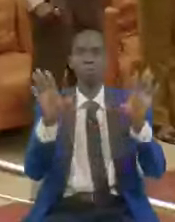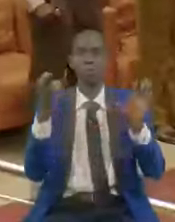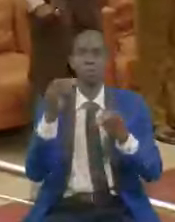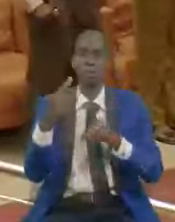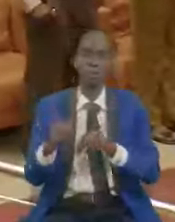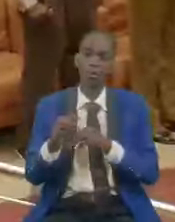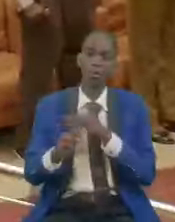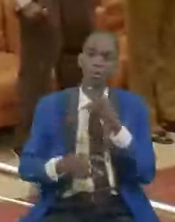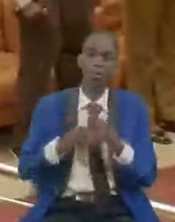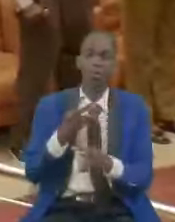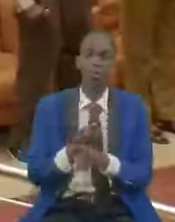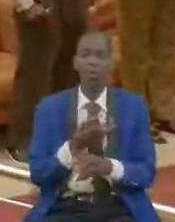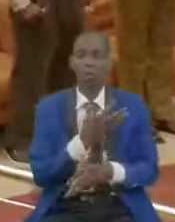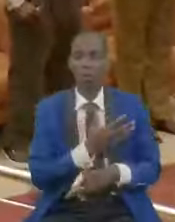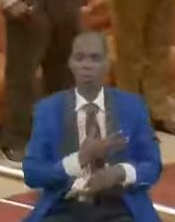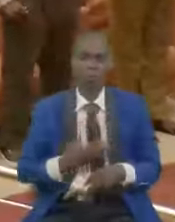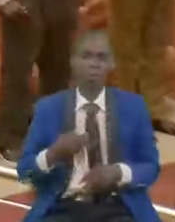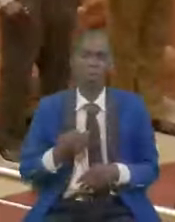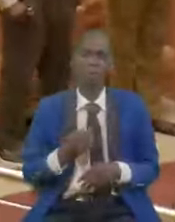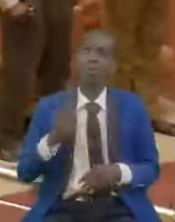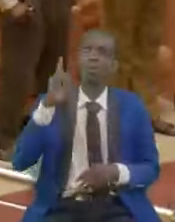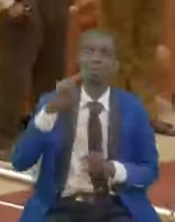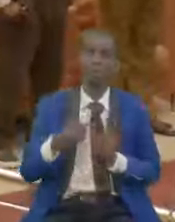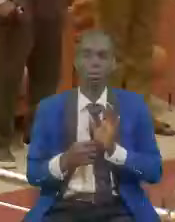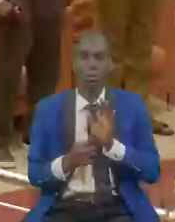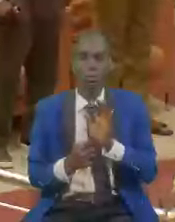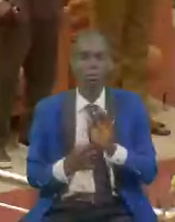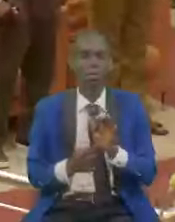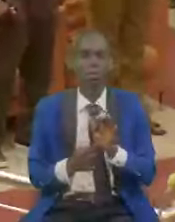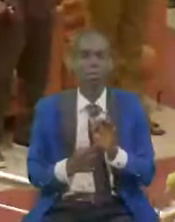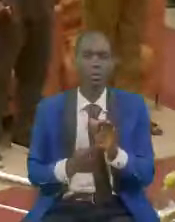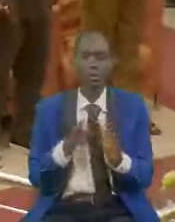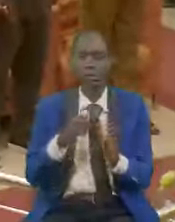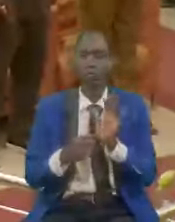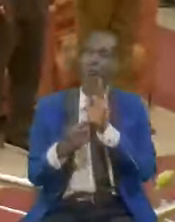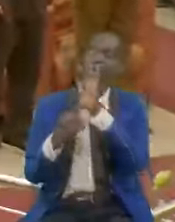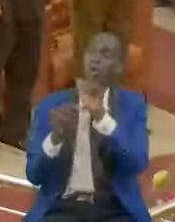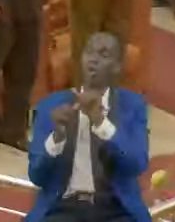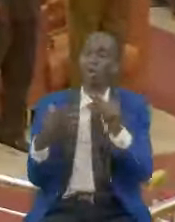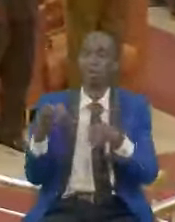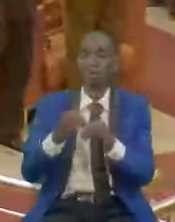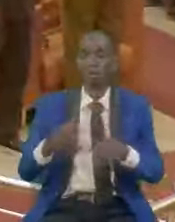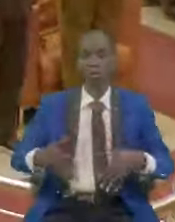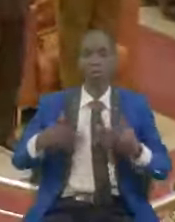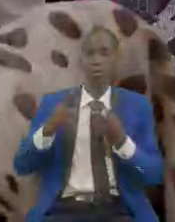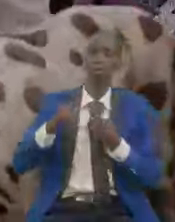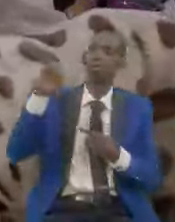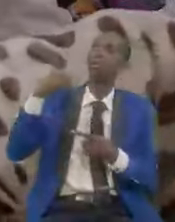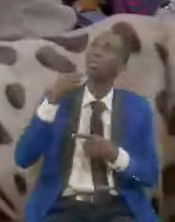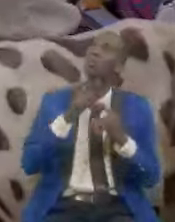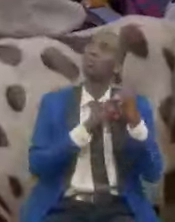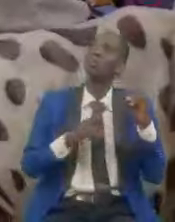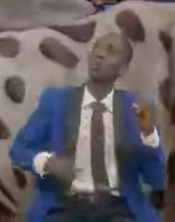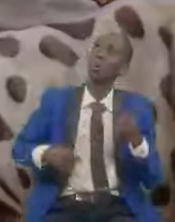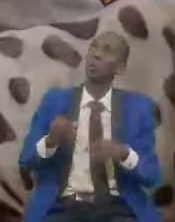world, and you reveal everything in your life to Him and say, Lord, I see this, I